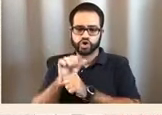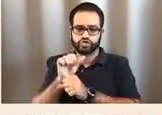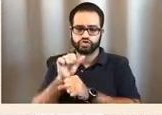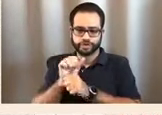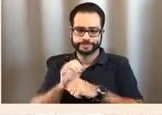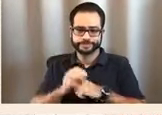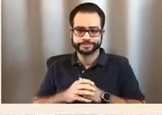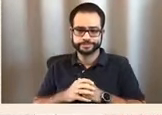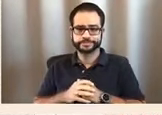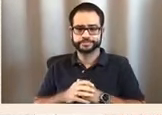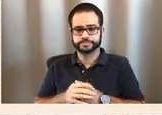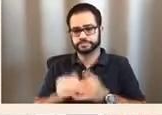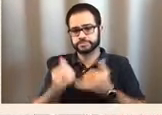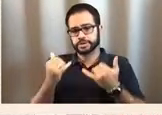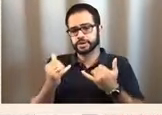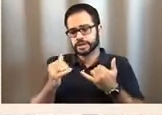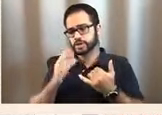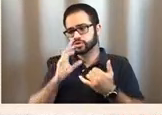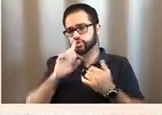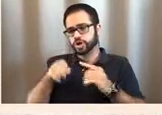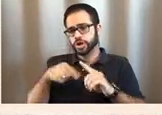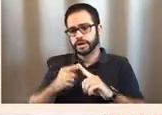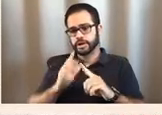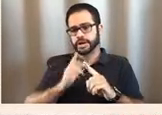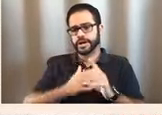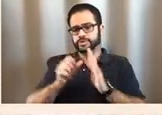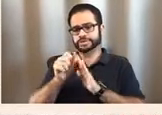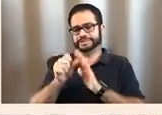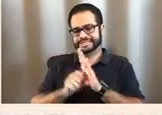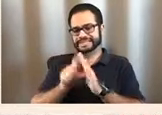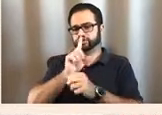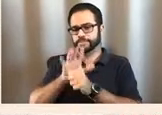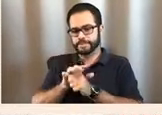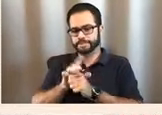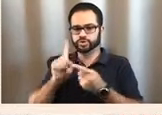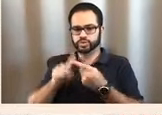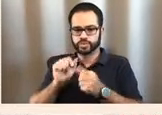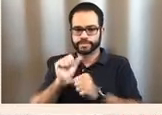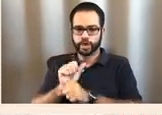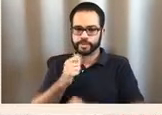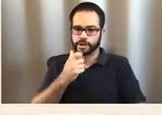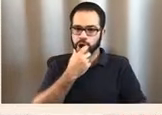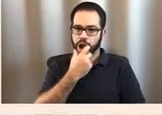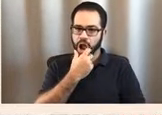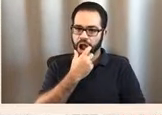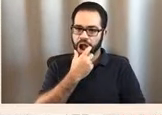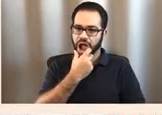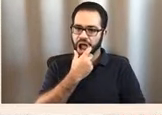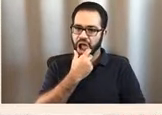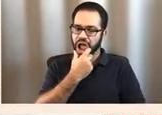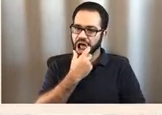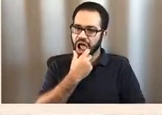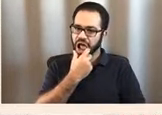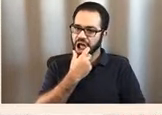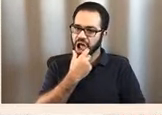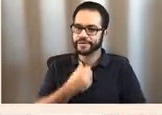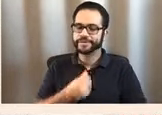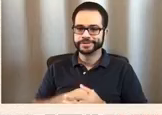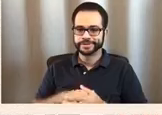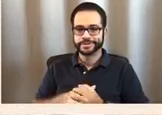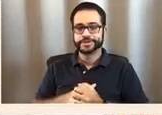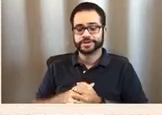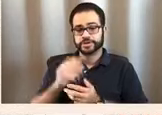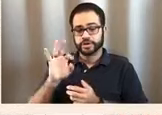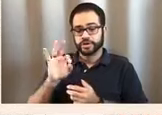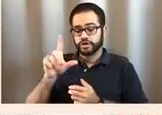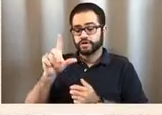share information about our state's commitment to employment. Thank you, Jan. Florida working